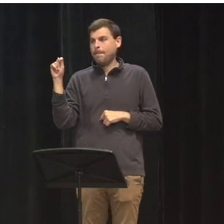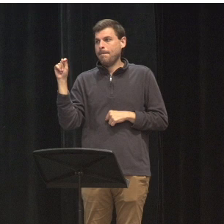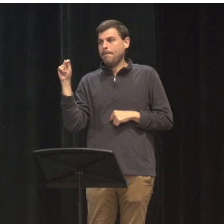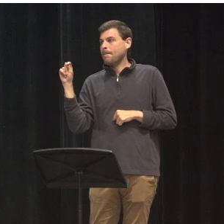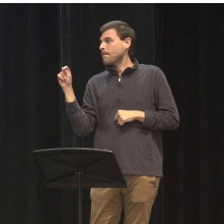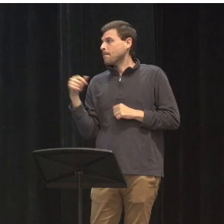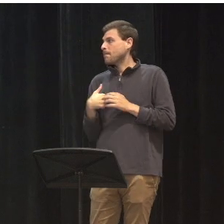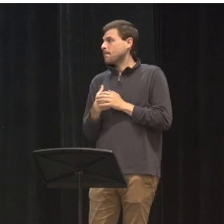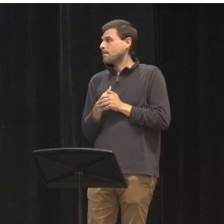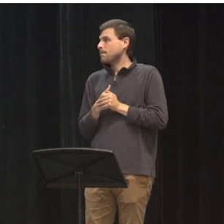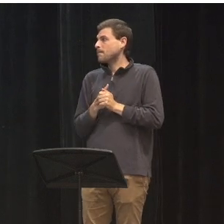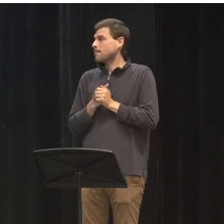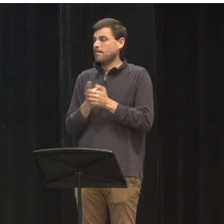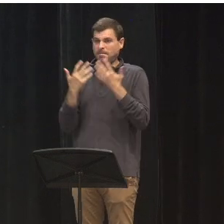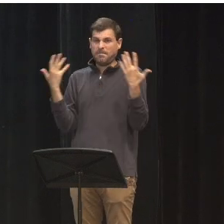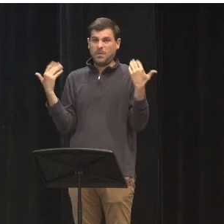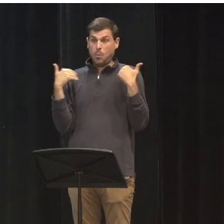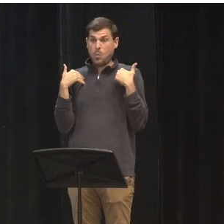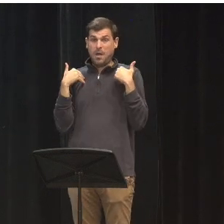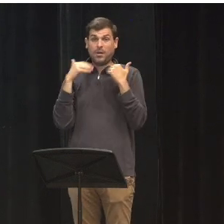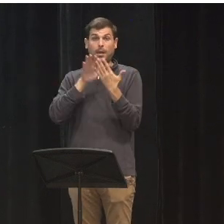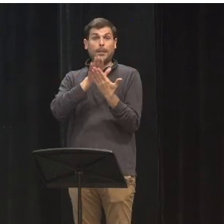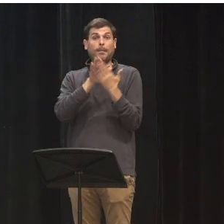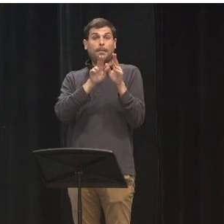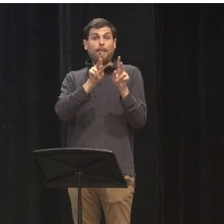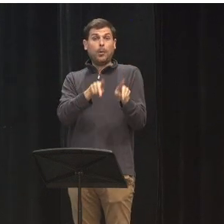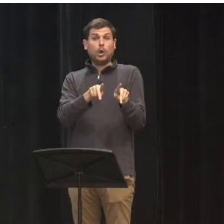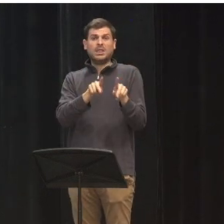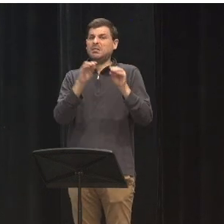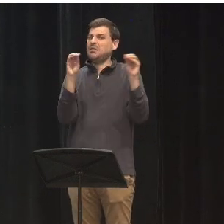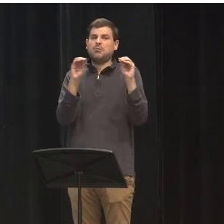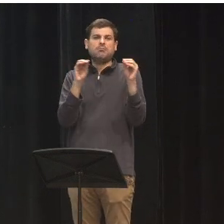I should say we have no other in-person registrants to speak.